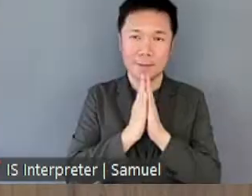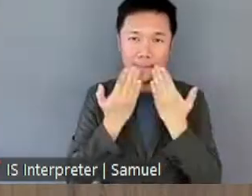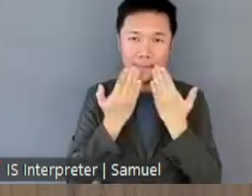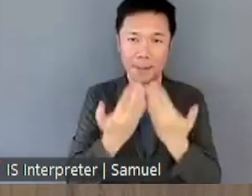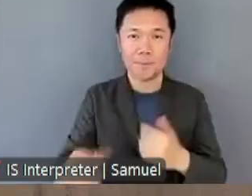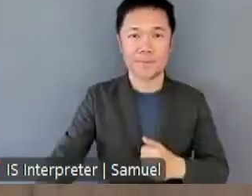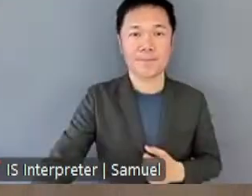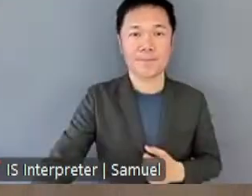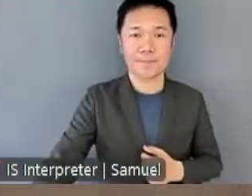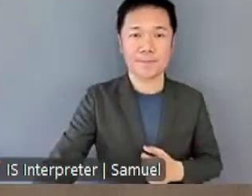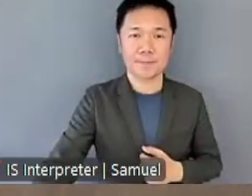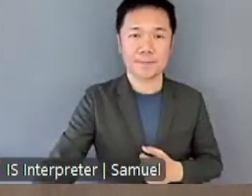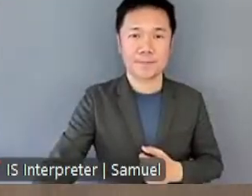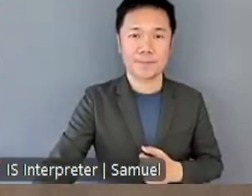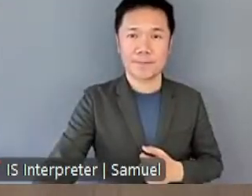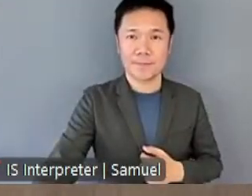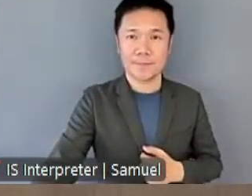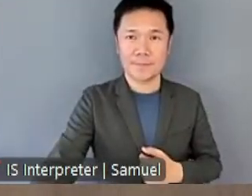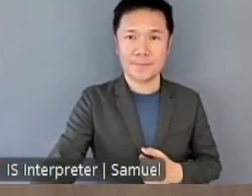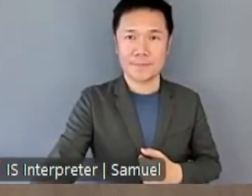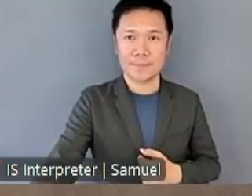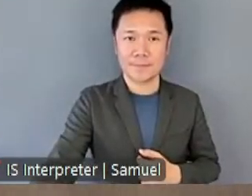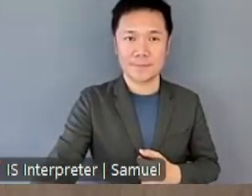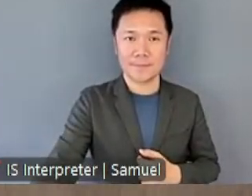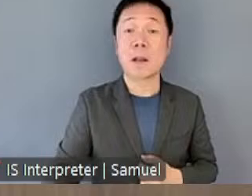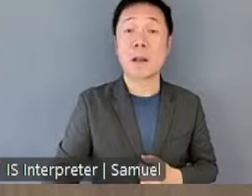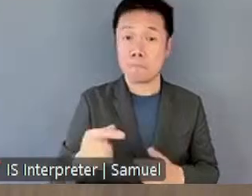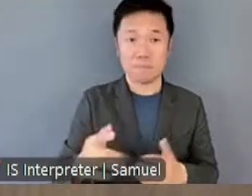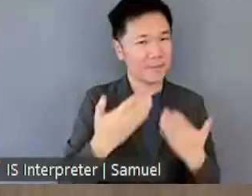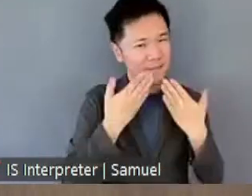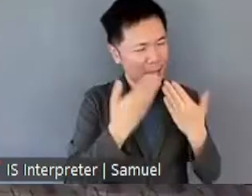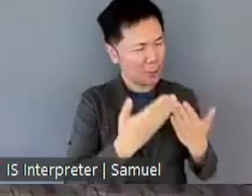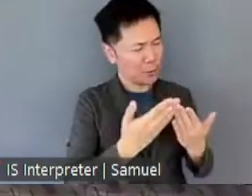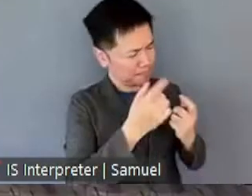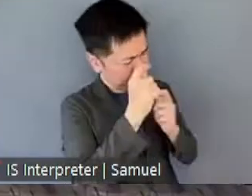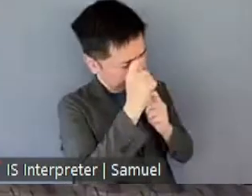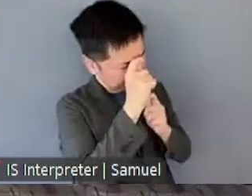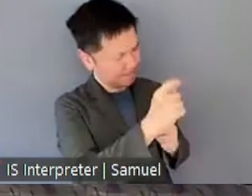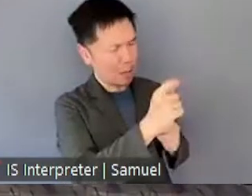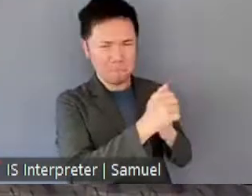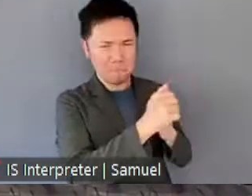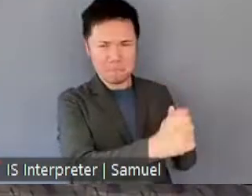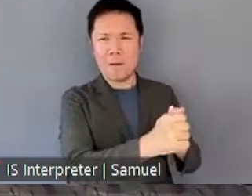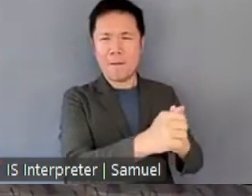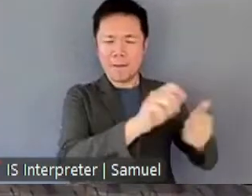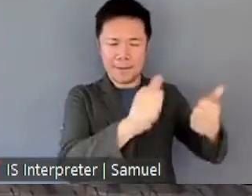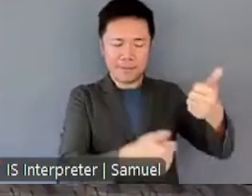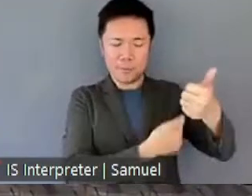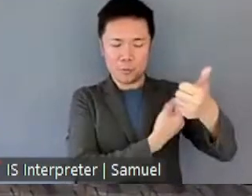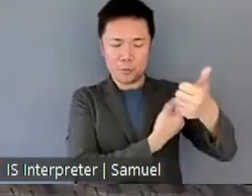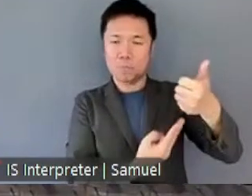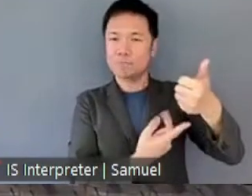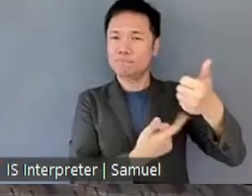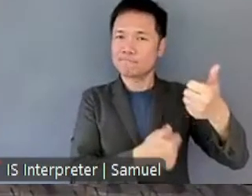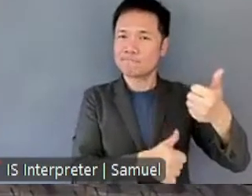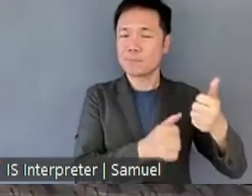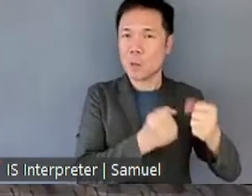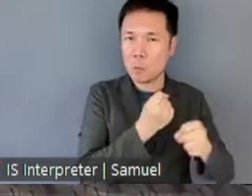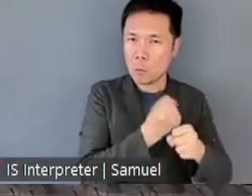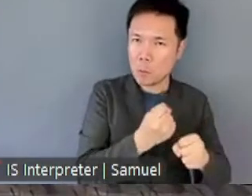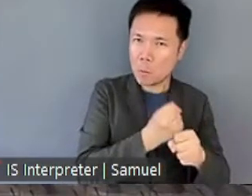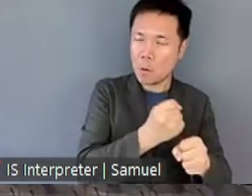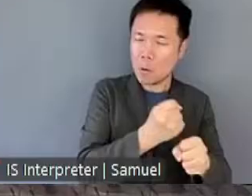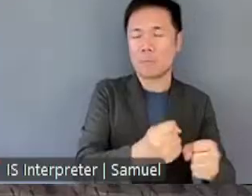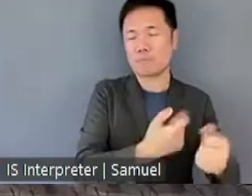Thank you very much, Your Excellency. Much work under your leadership with the support of your vice chairs has clearly gone